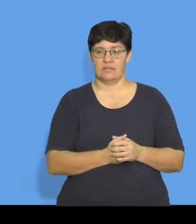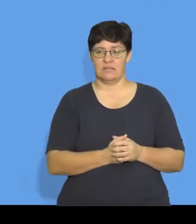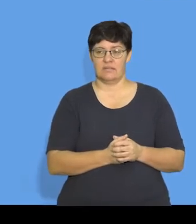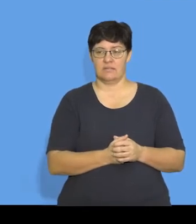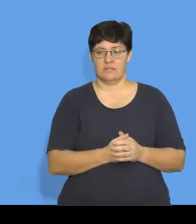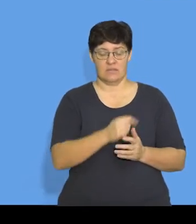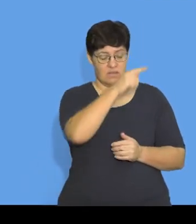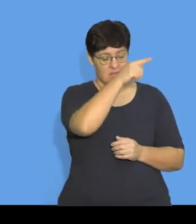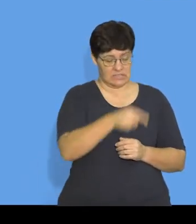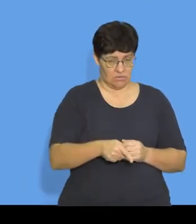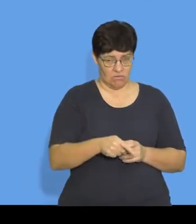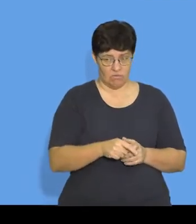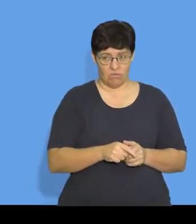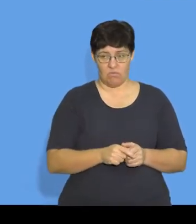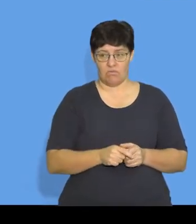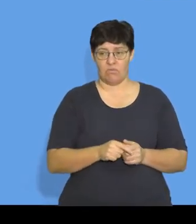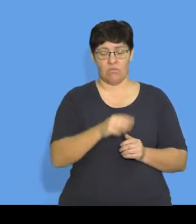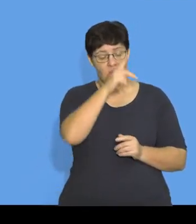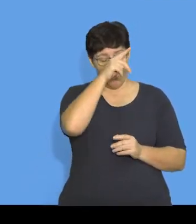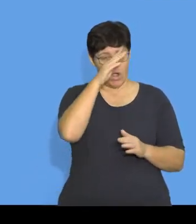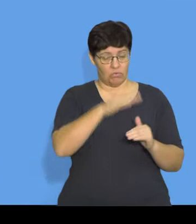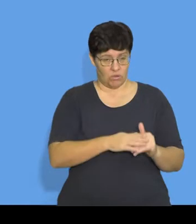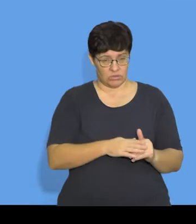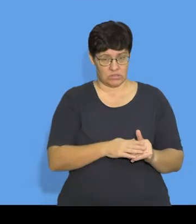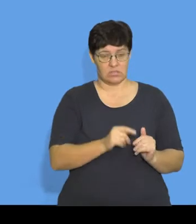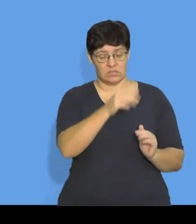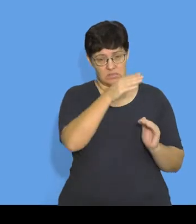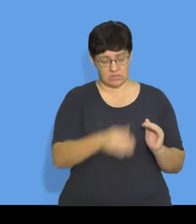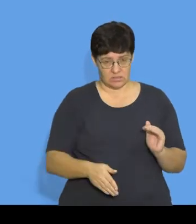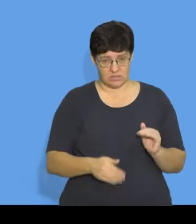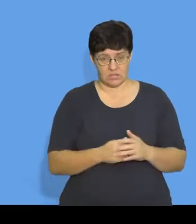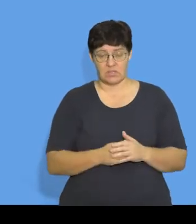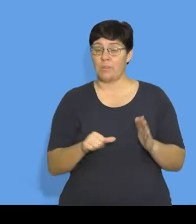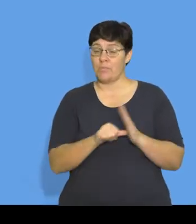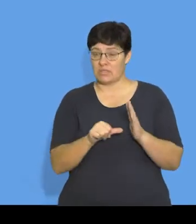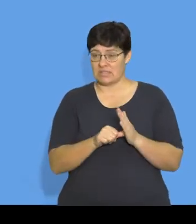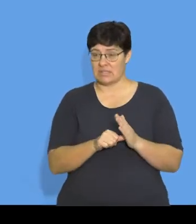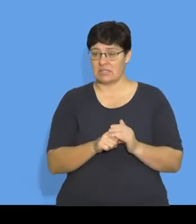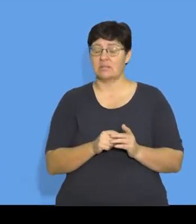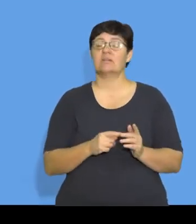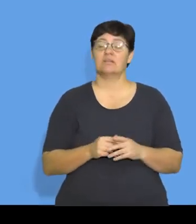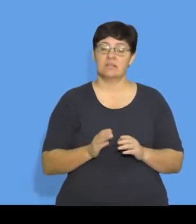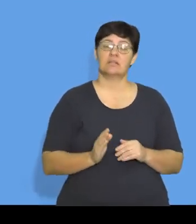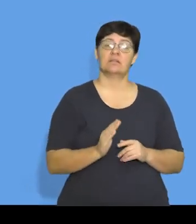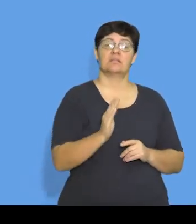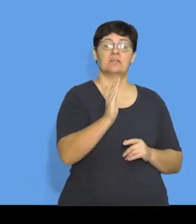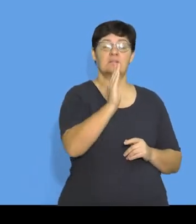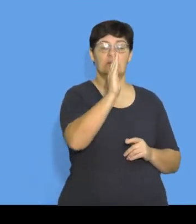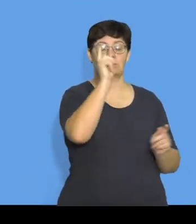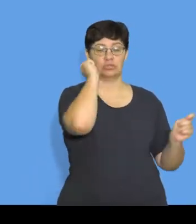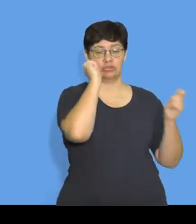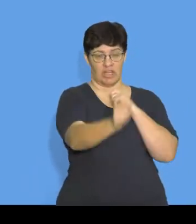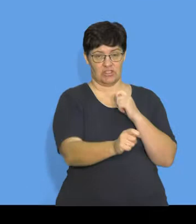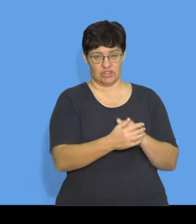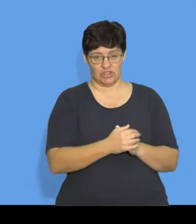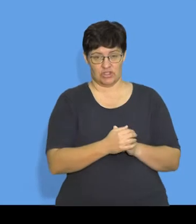to 0, it hits the ground, and now this is the key. There's an immediate change